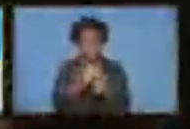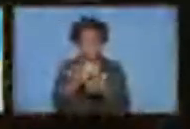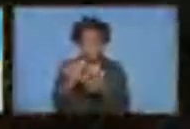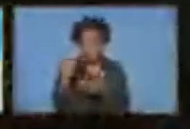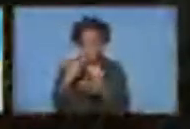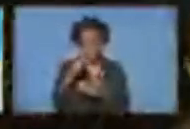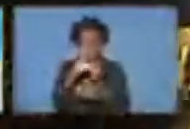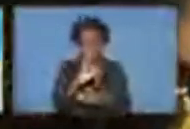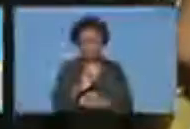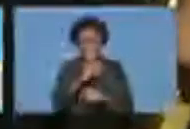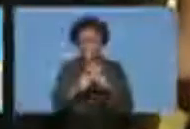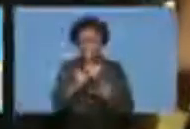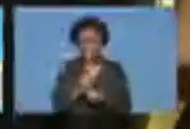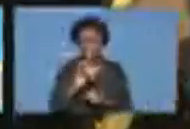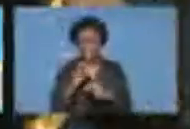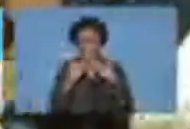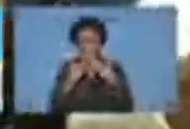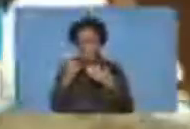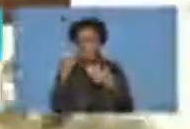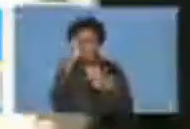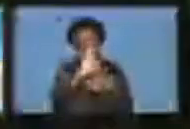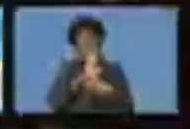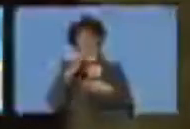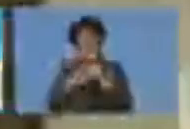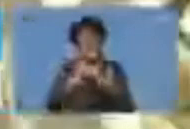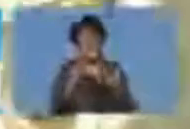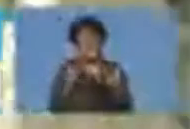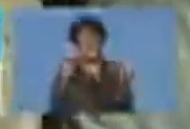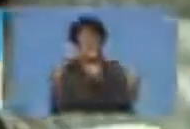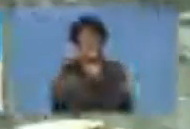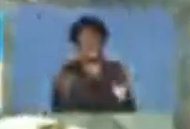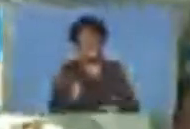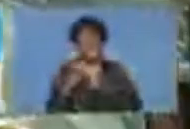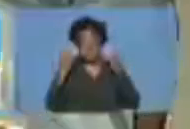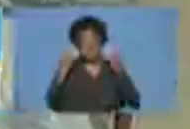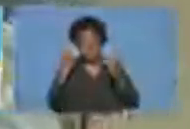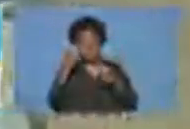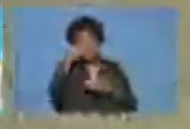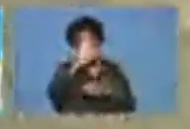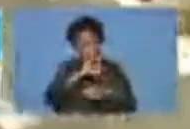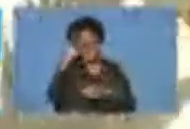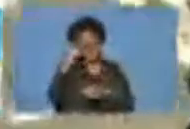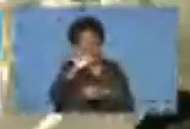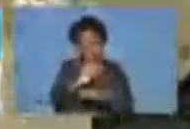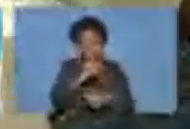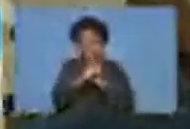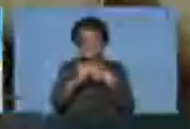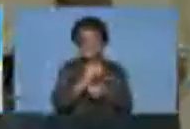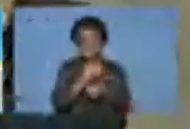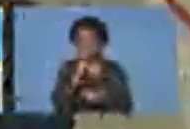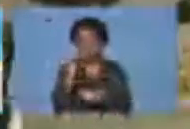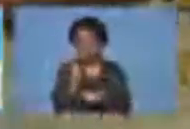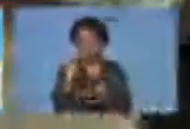God for what we're doing here is celebrating God for 6 years. And not only that,